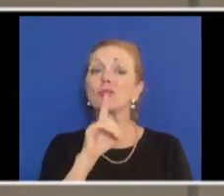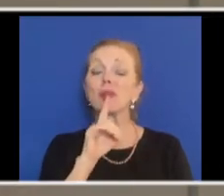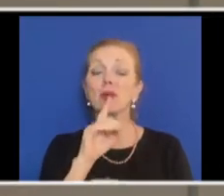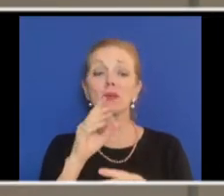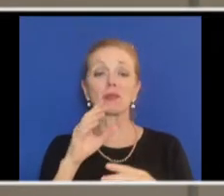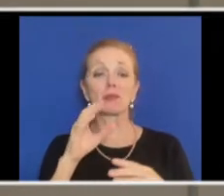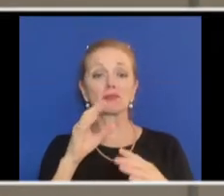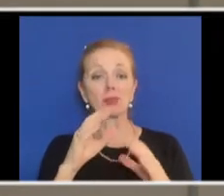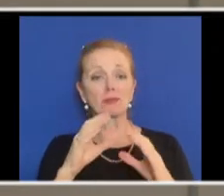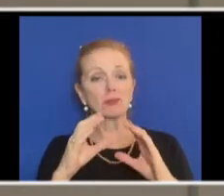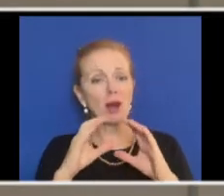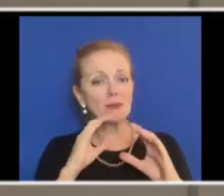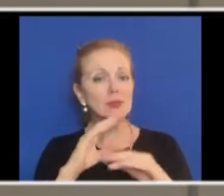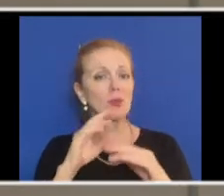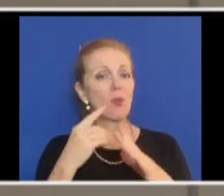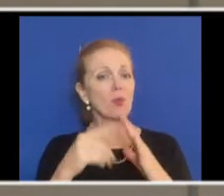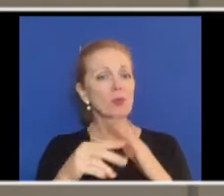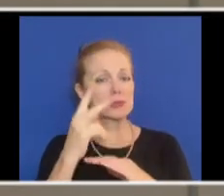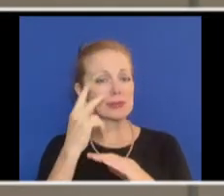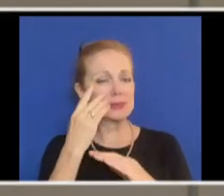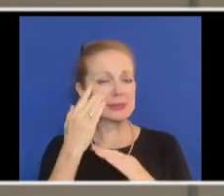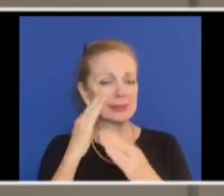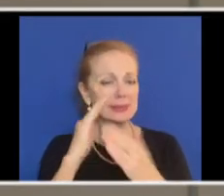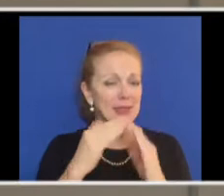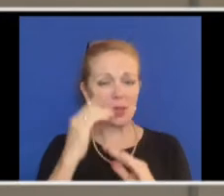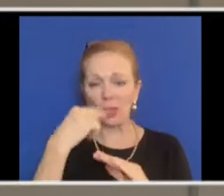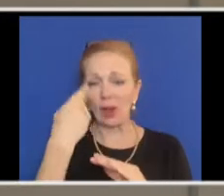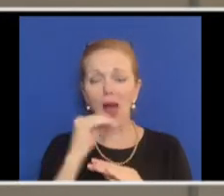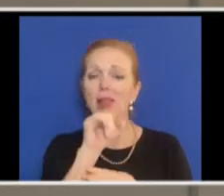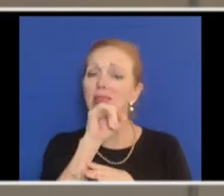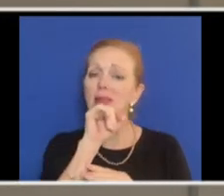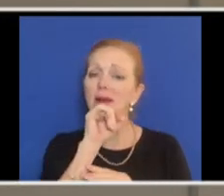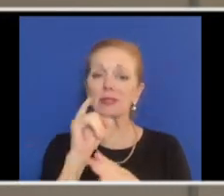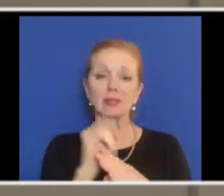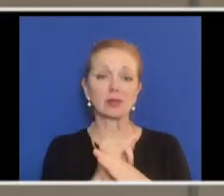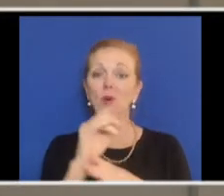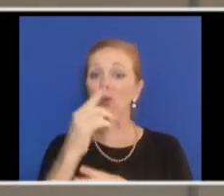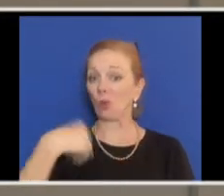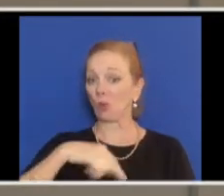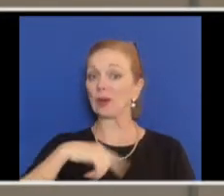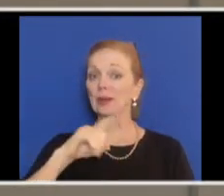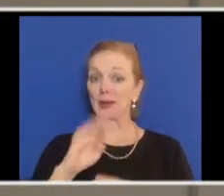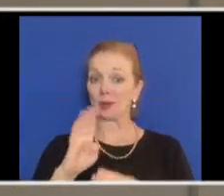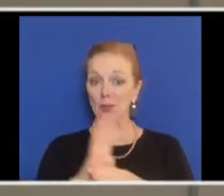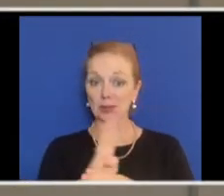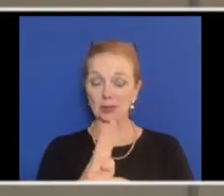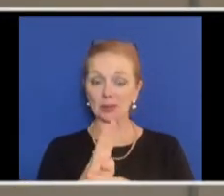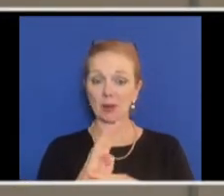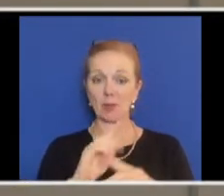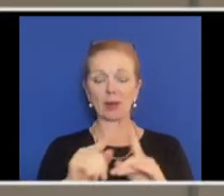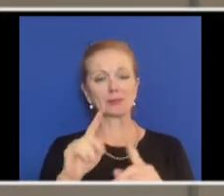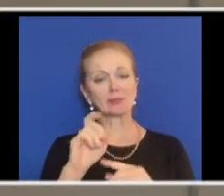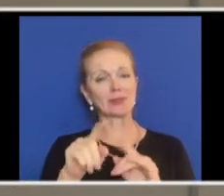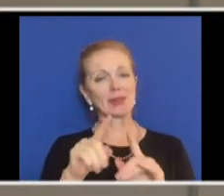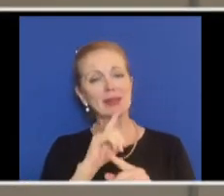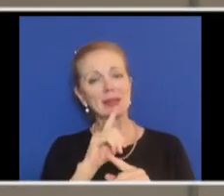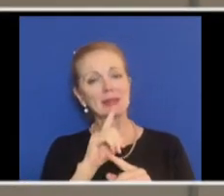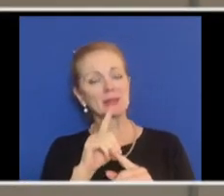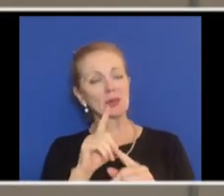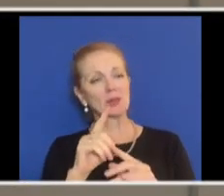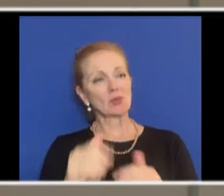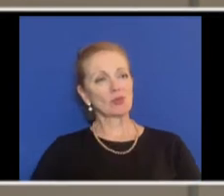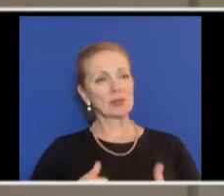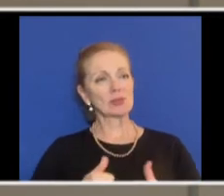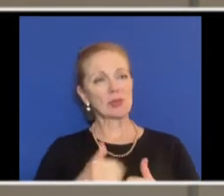about what we want the city to look like I love industrial we need businesses the question is is residential area really